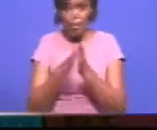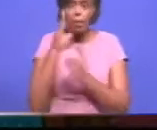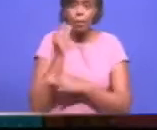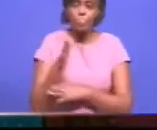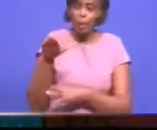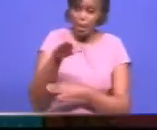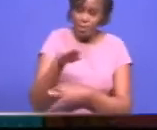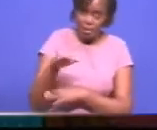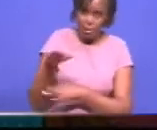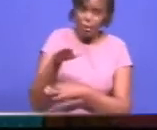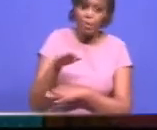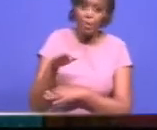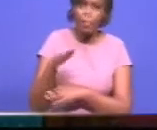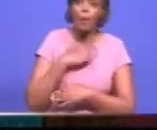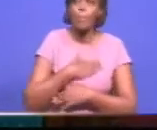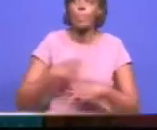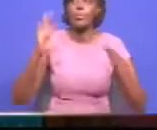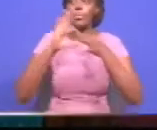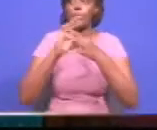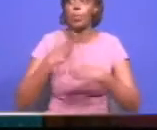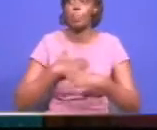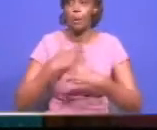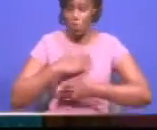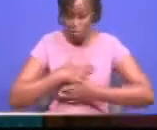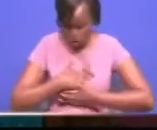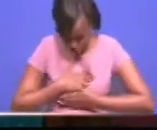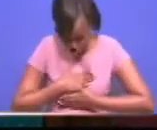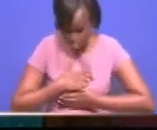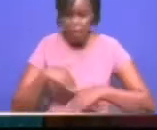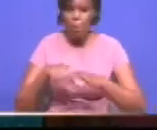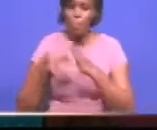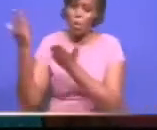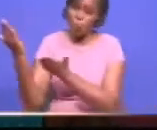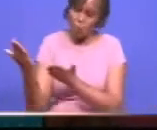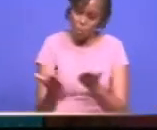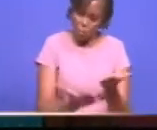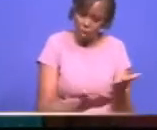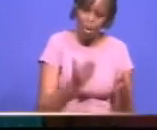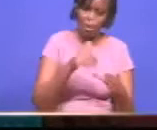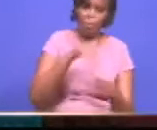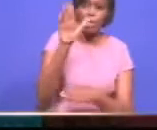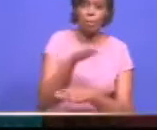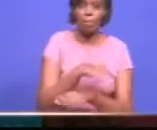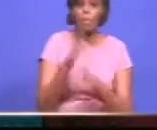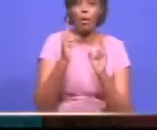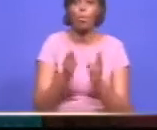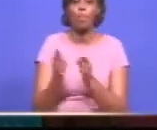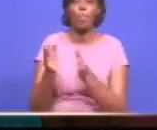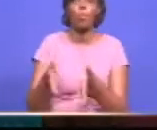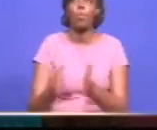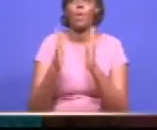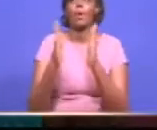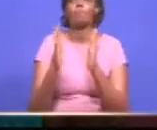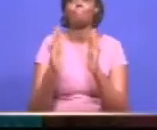gallery. Please join me, Honourable Members, in welcoming them to Parliament in our usual way.